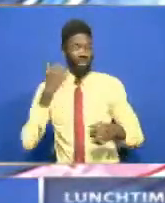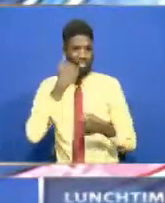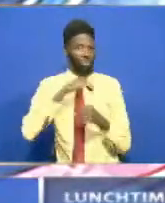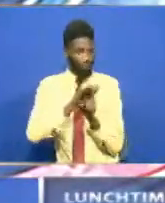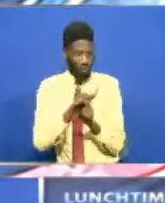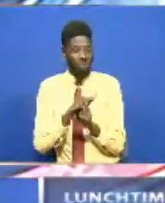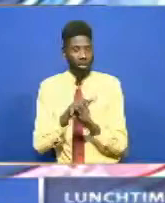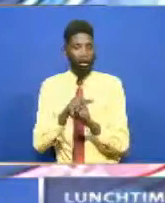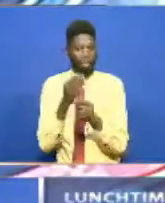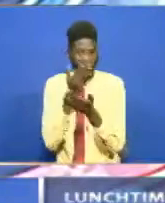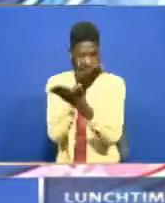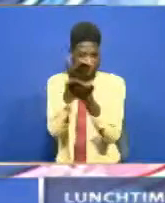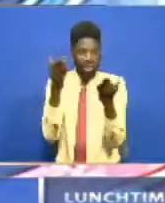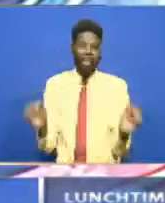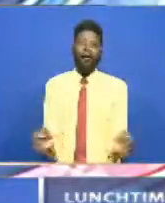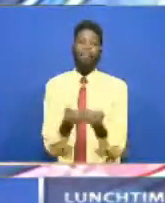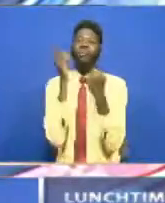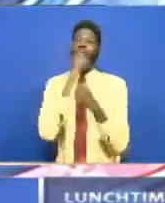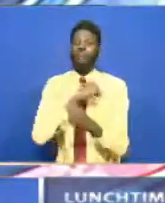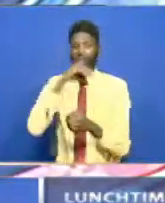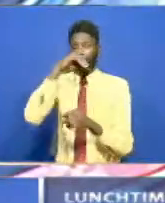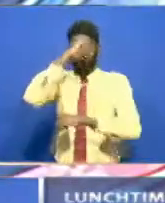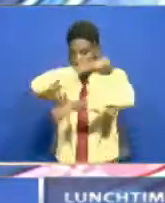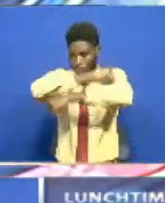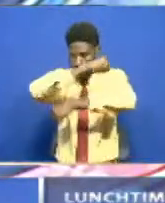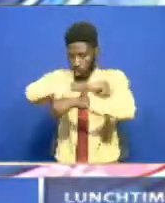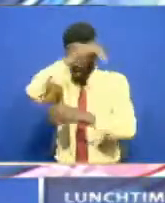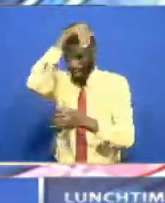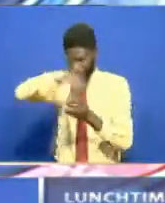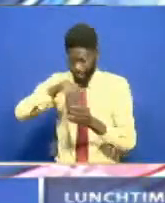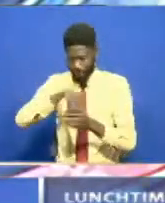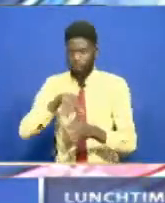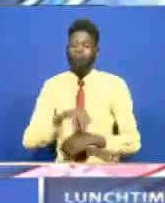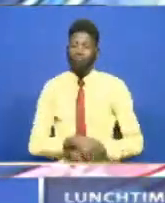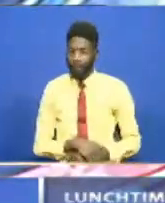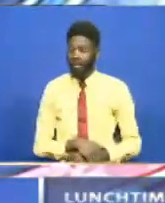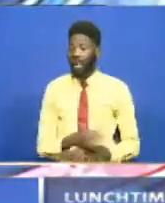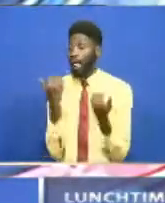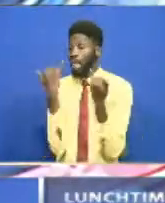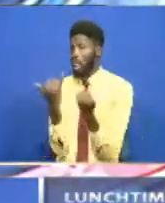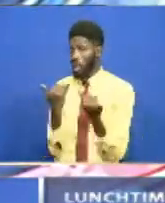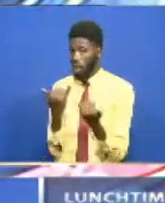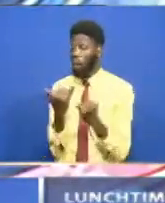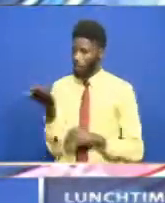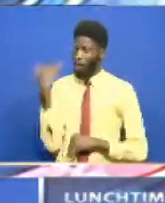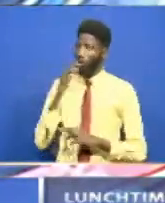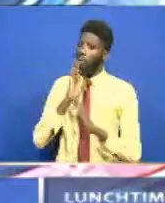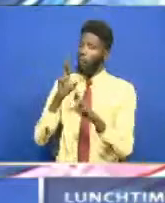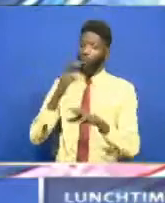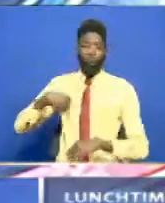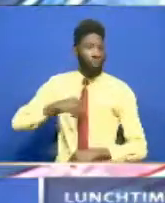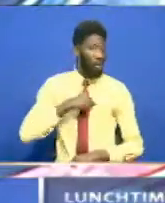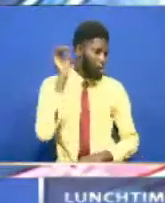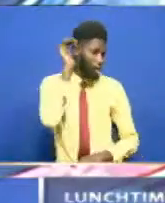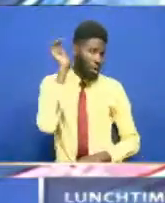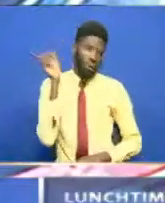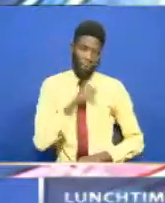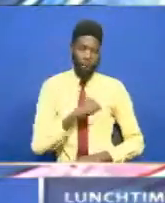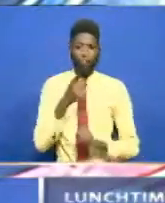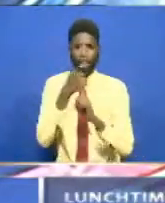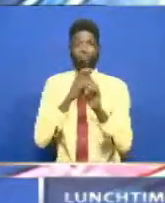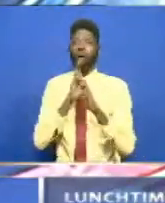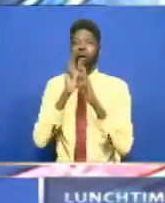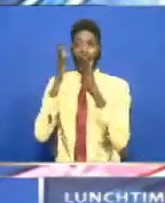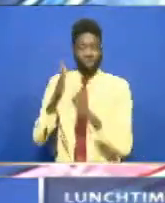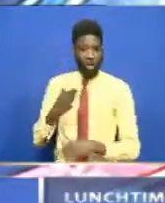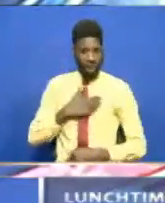COVID-19 that were reported in that particular school. So, so far from an earlier report we received from our reporter who is